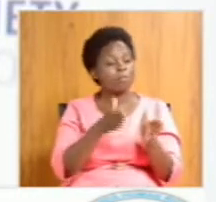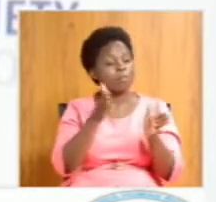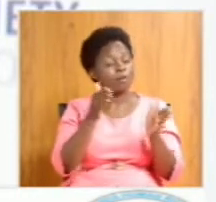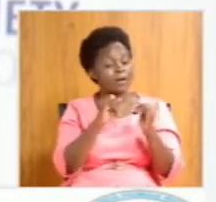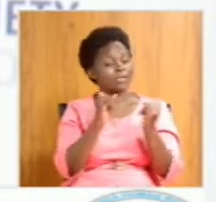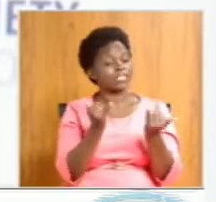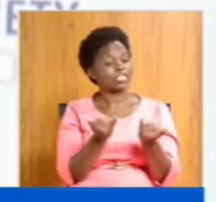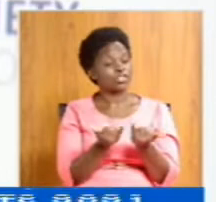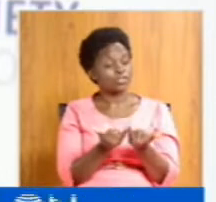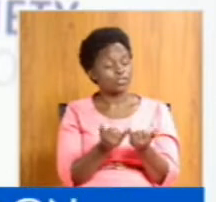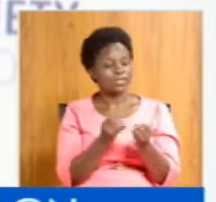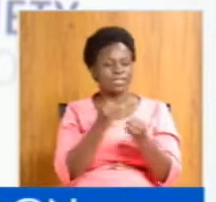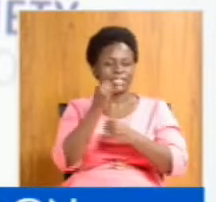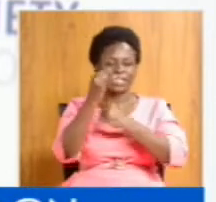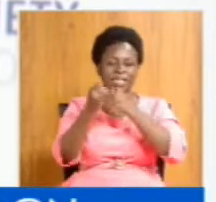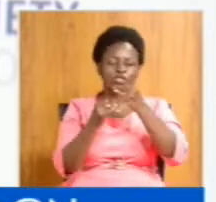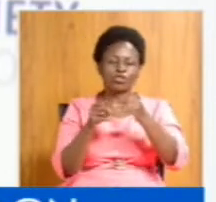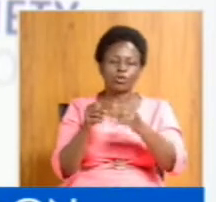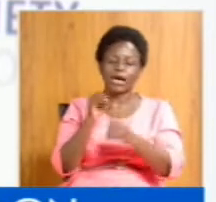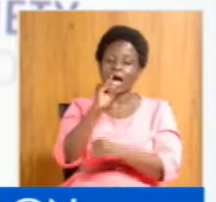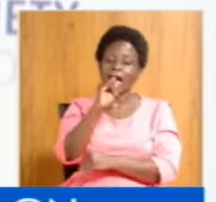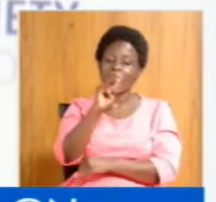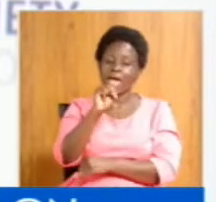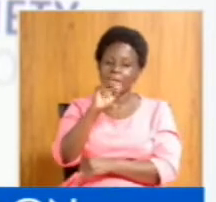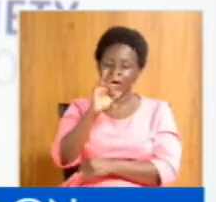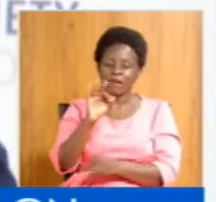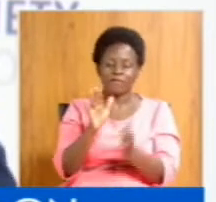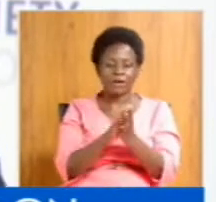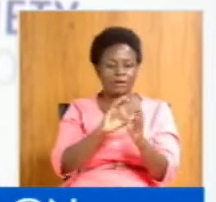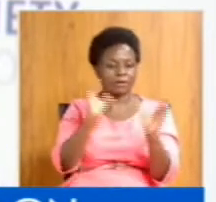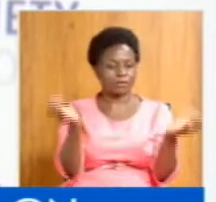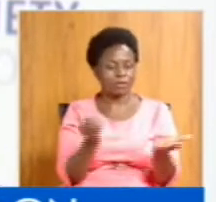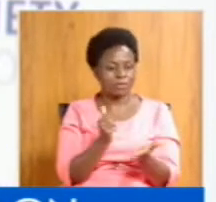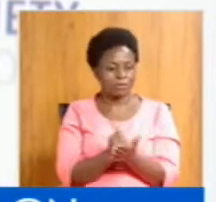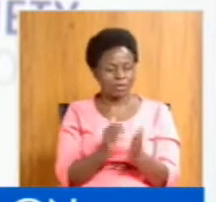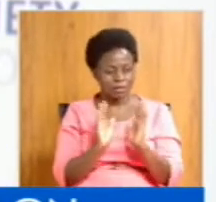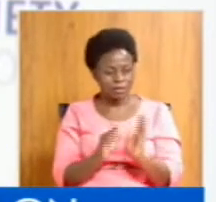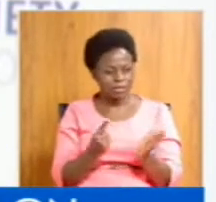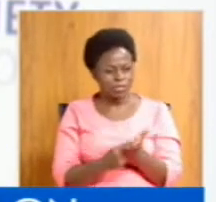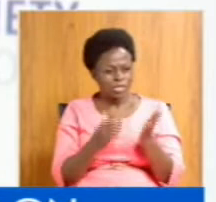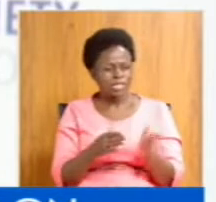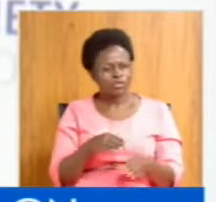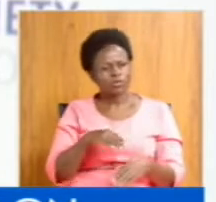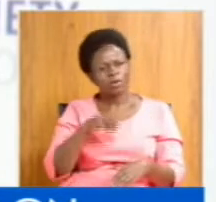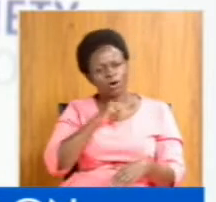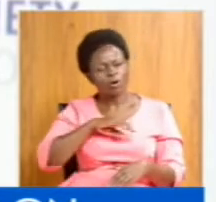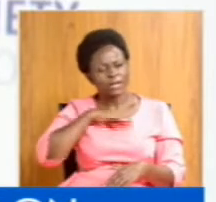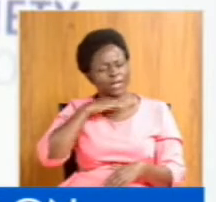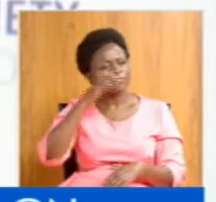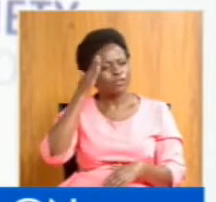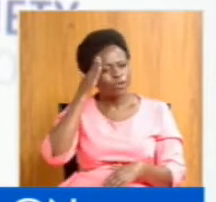institutions, the International Monetary Fund, and World Bank. Ugandans that are old enough know